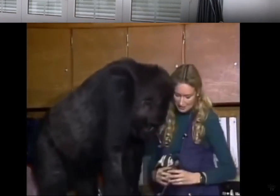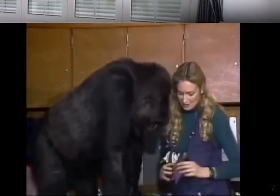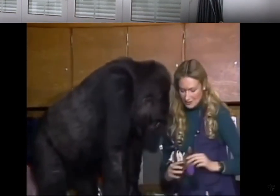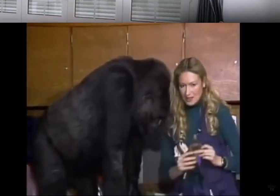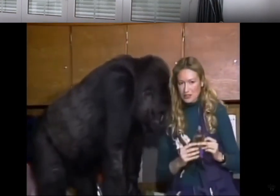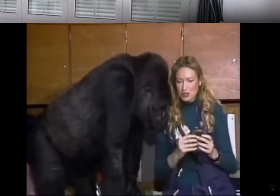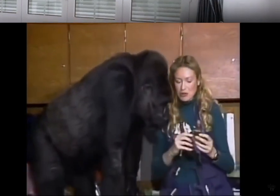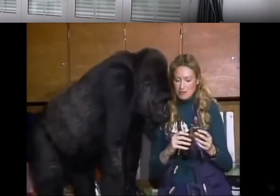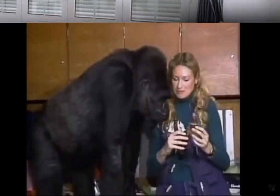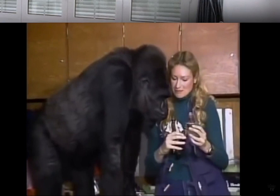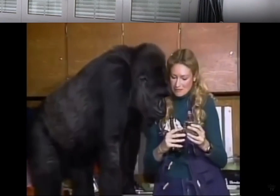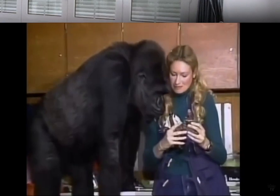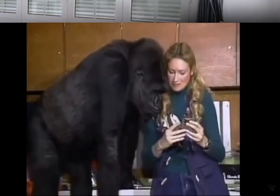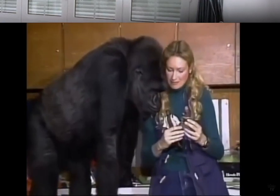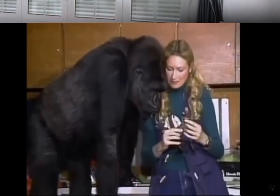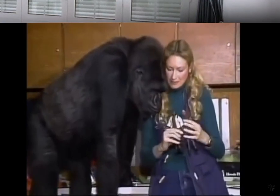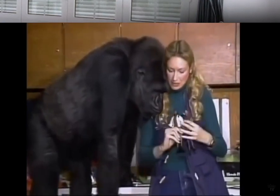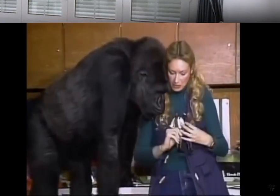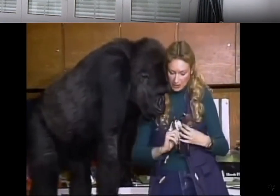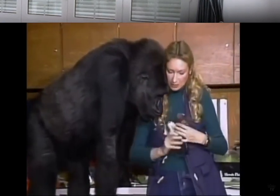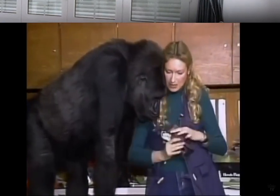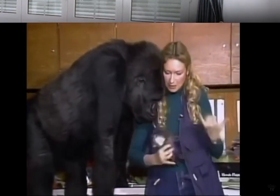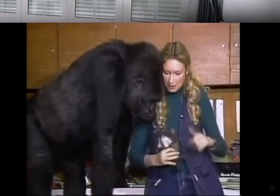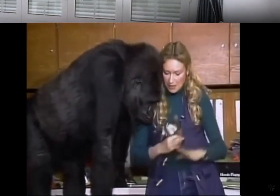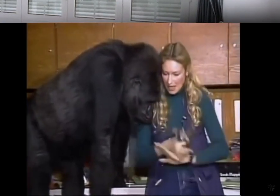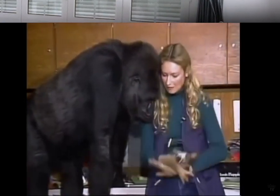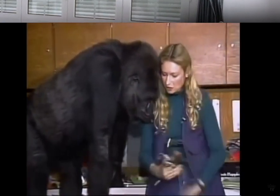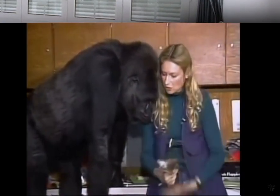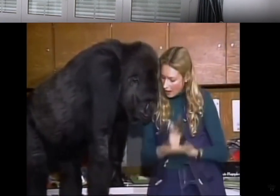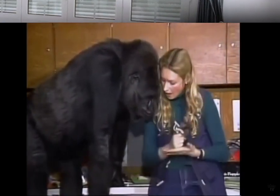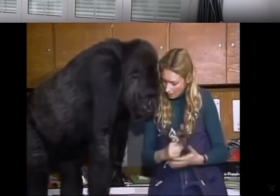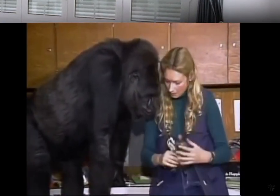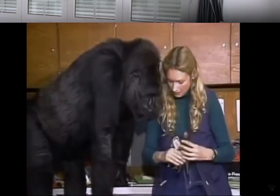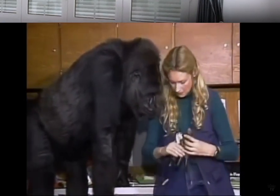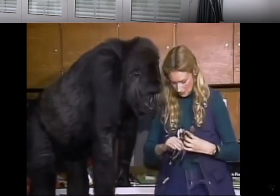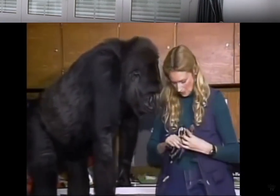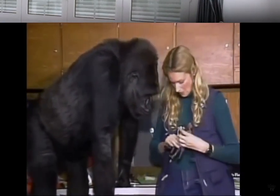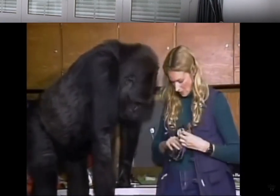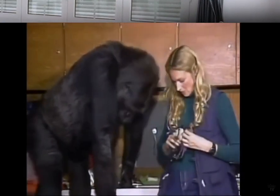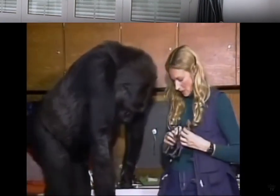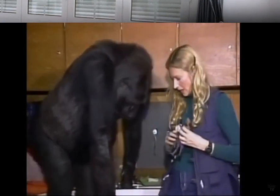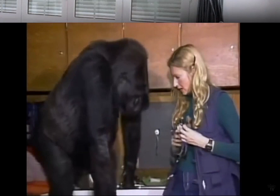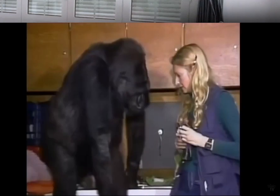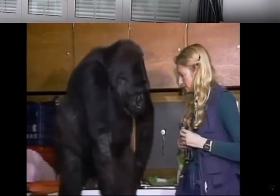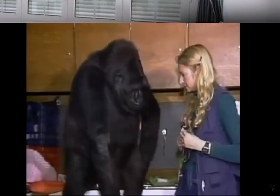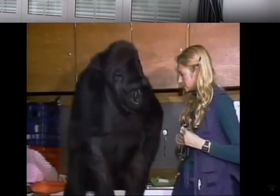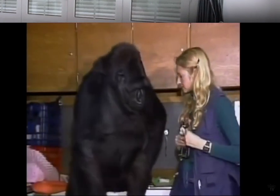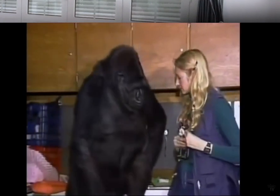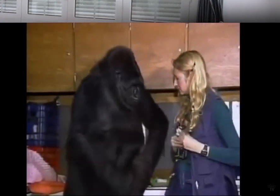language. So strong. Penny taught Koko to speak sign language. Play with him after you help.